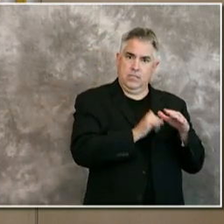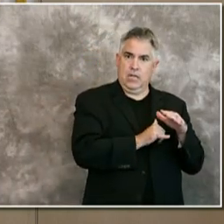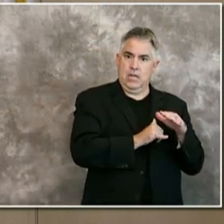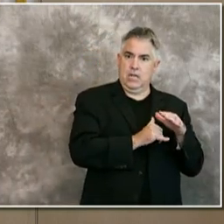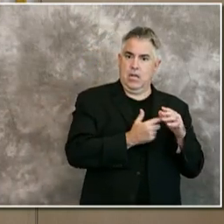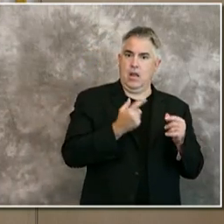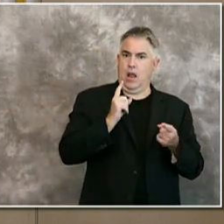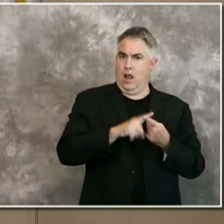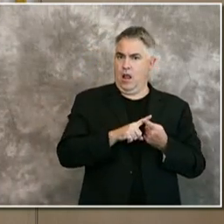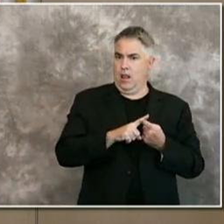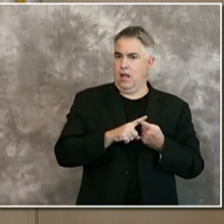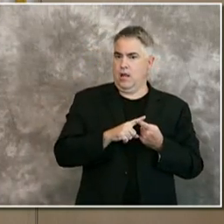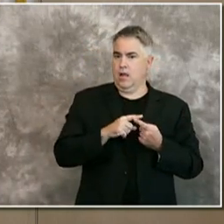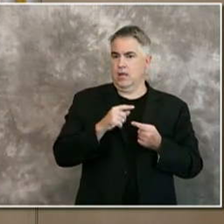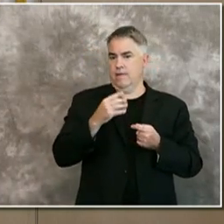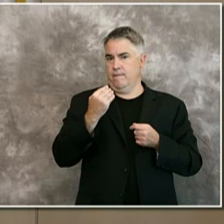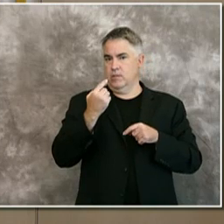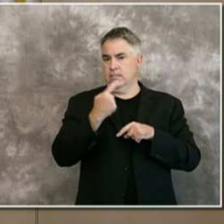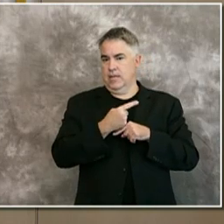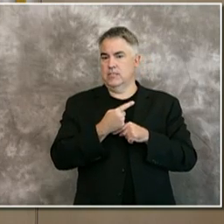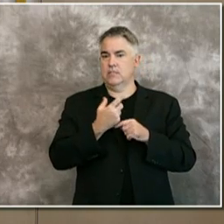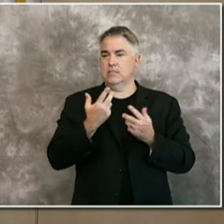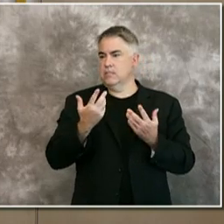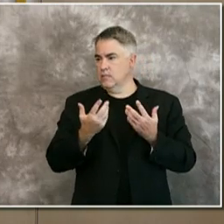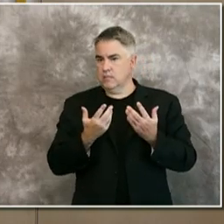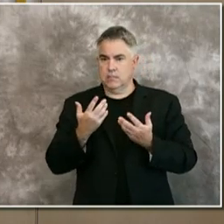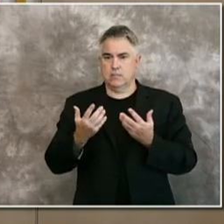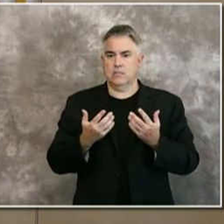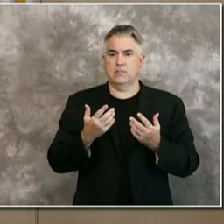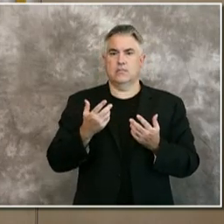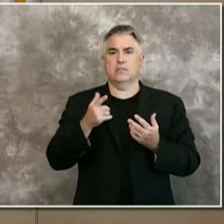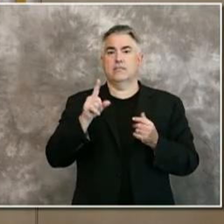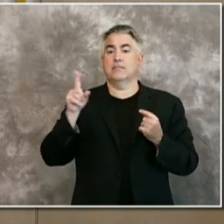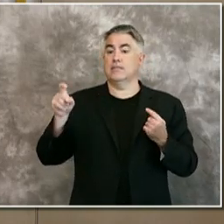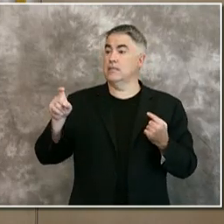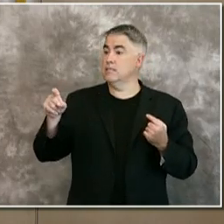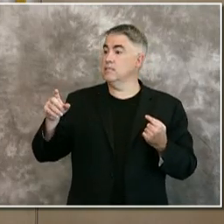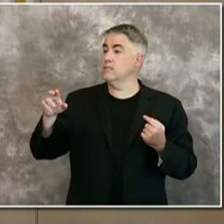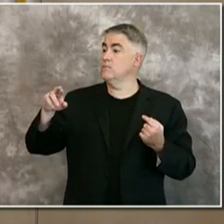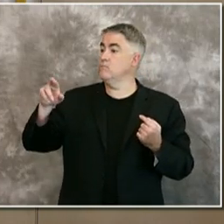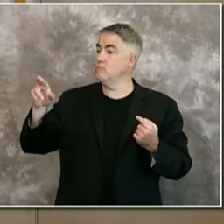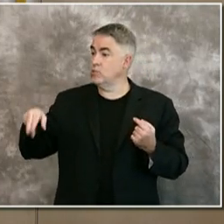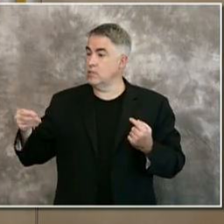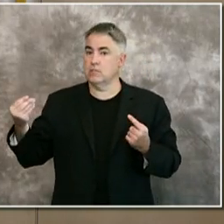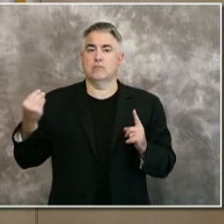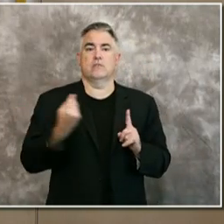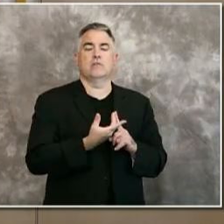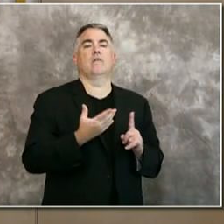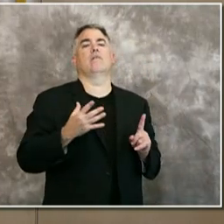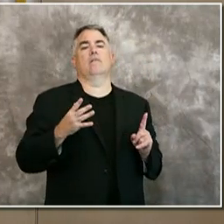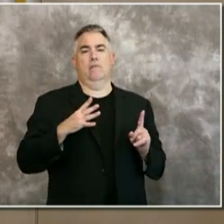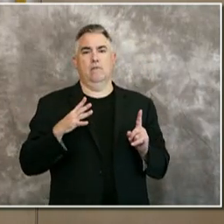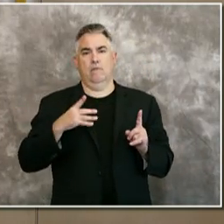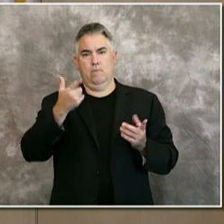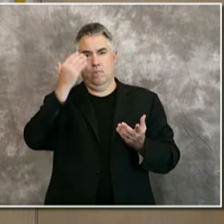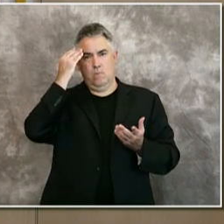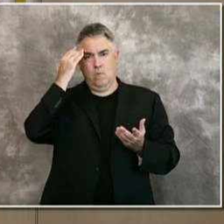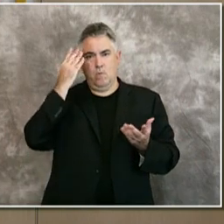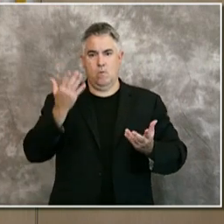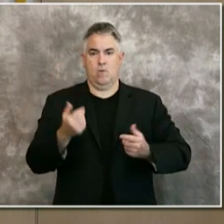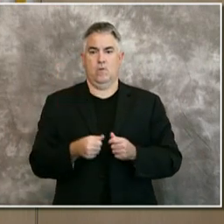at least 10 days after your test was performed. Getting the test back